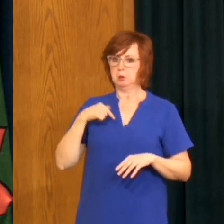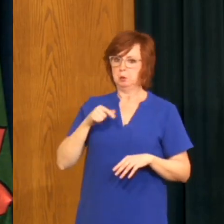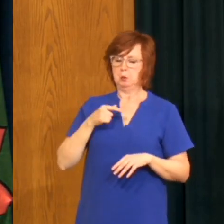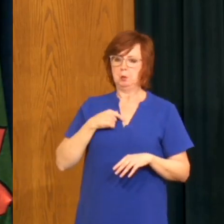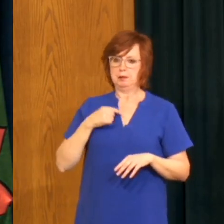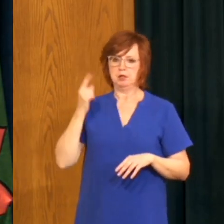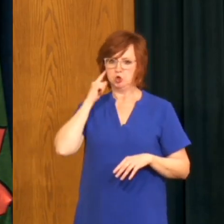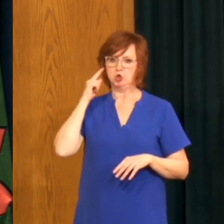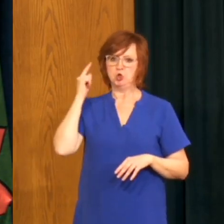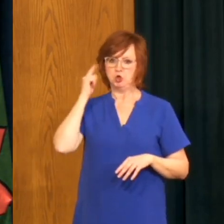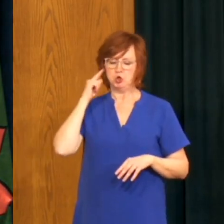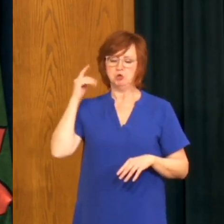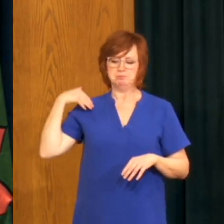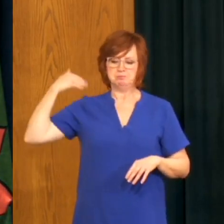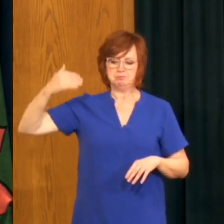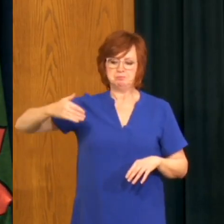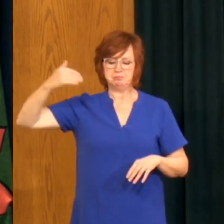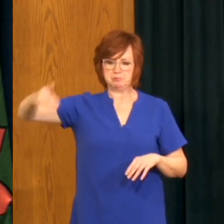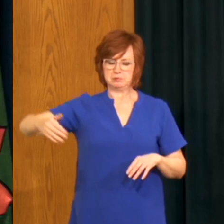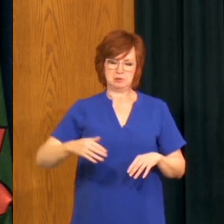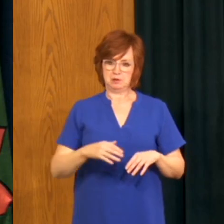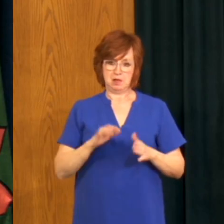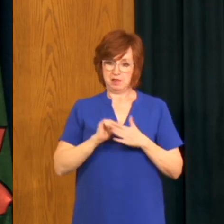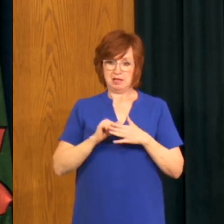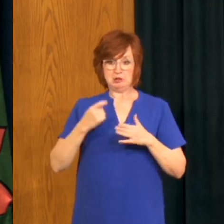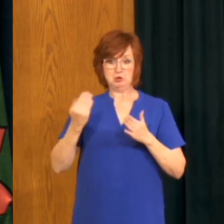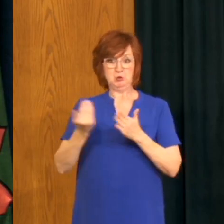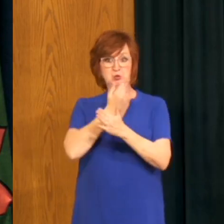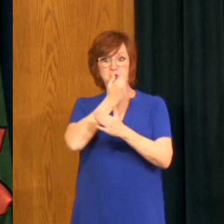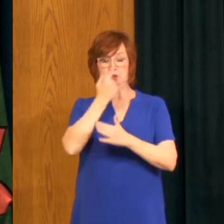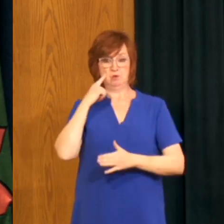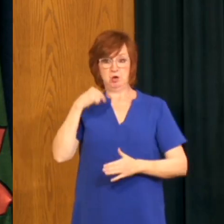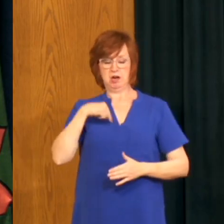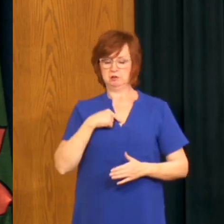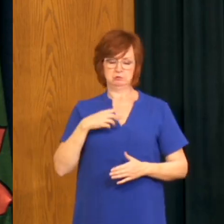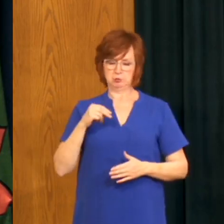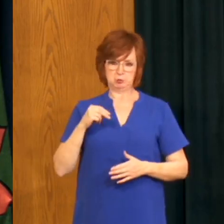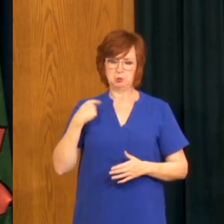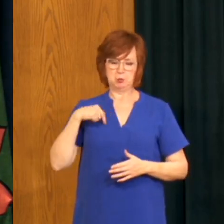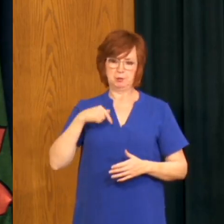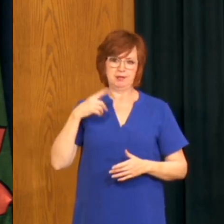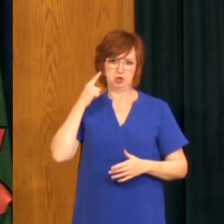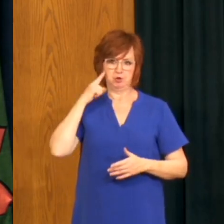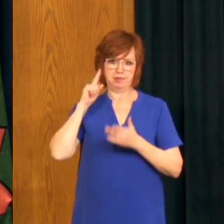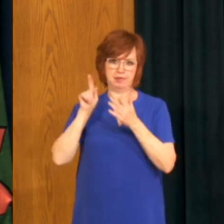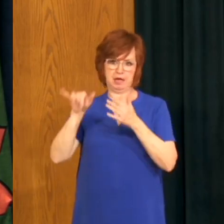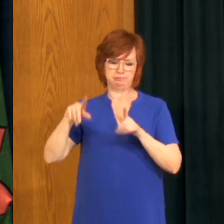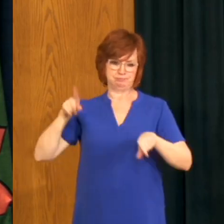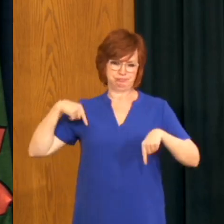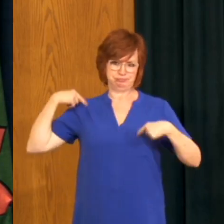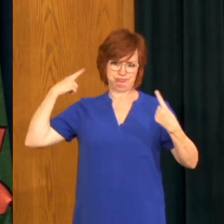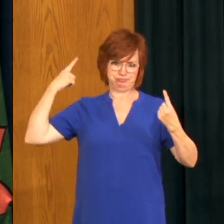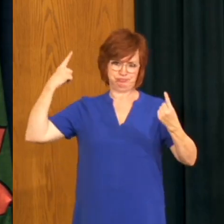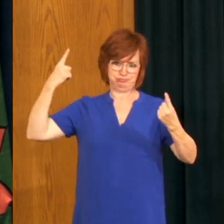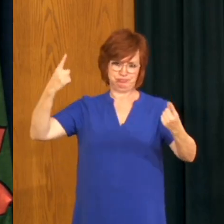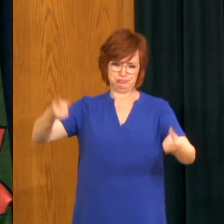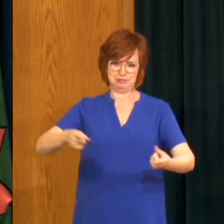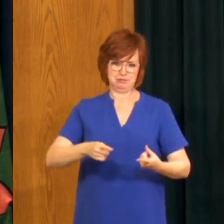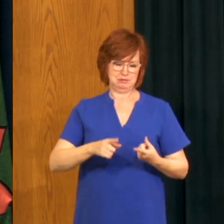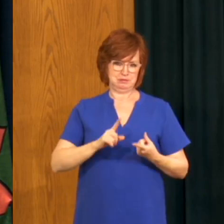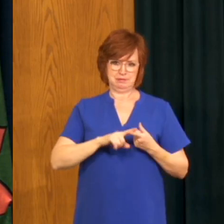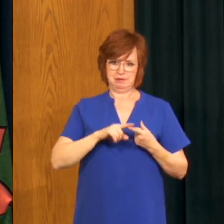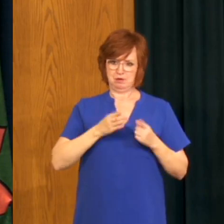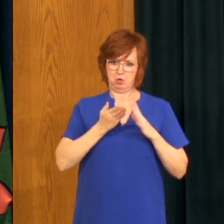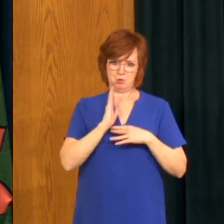days, and it's been an ongoing conversation. If you look back in time throughout this province's history, the nation's history,